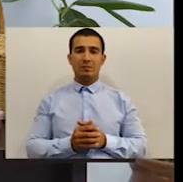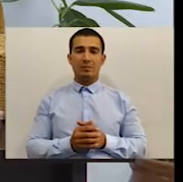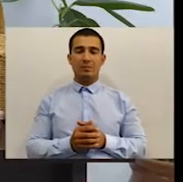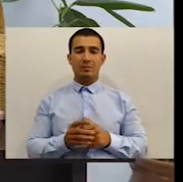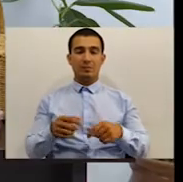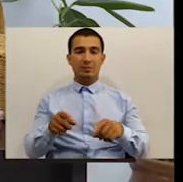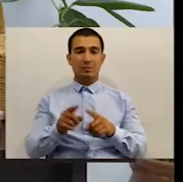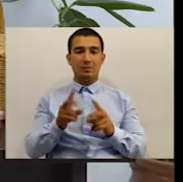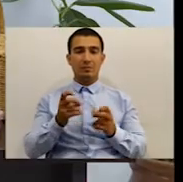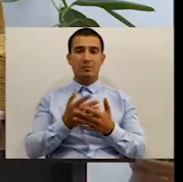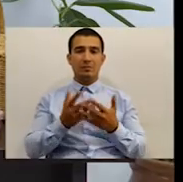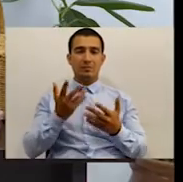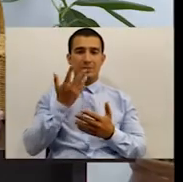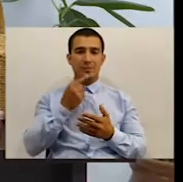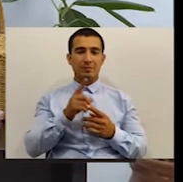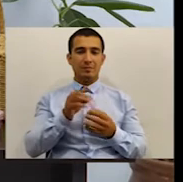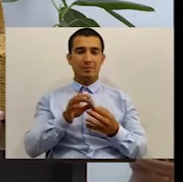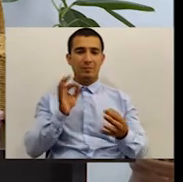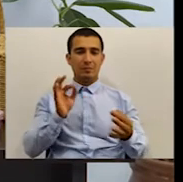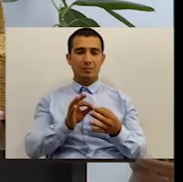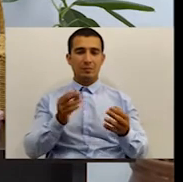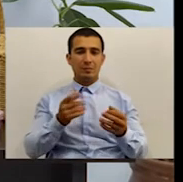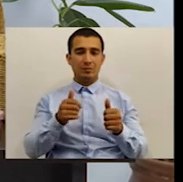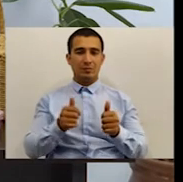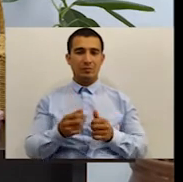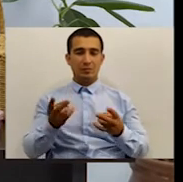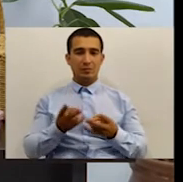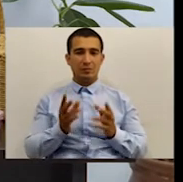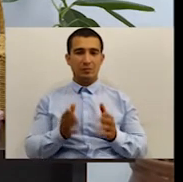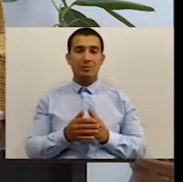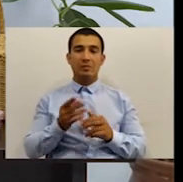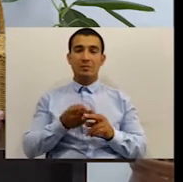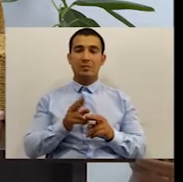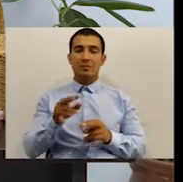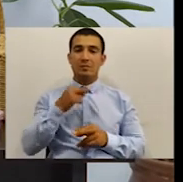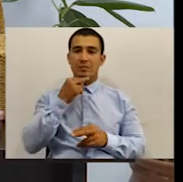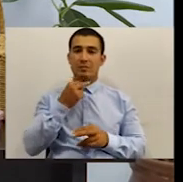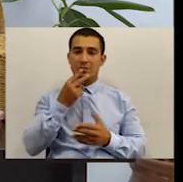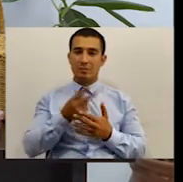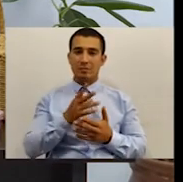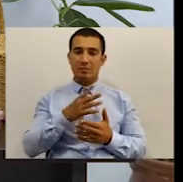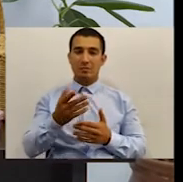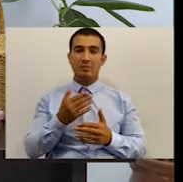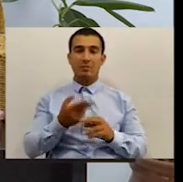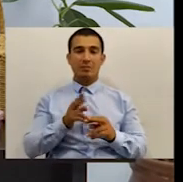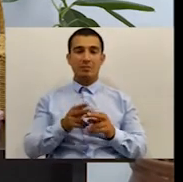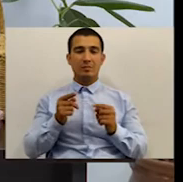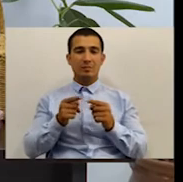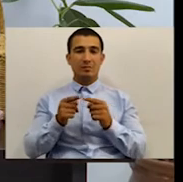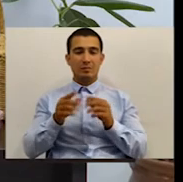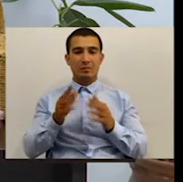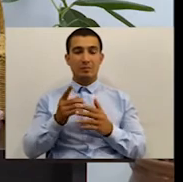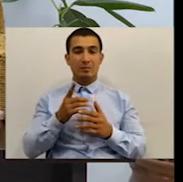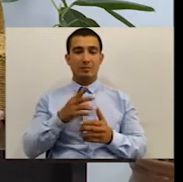Mana shunaqa uzun shaklida tayyorlab olamiz. Ahamiyat bergan bo'lsangiz, o'ng tomonini qog'ozi oq